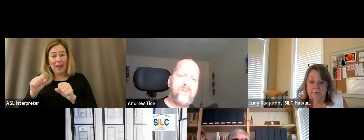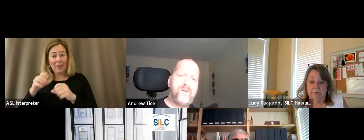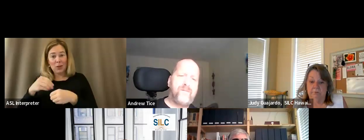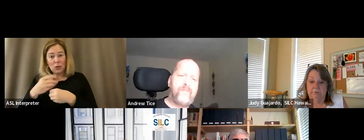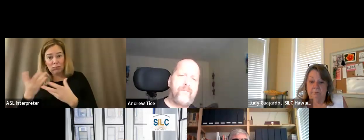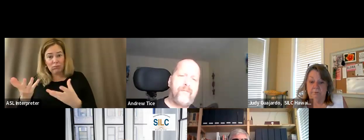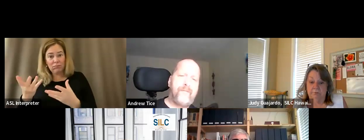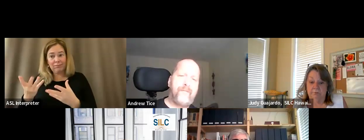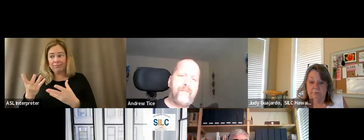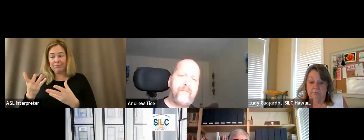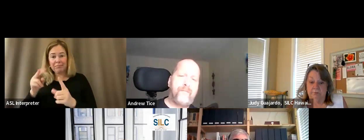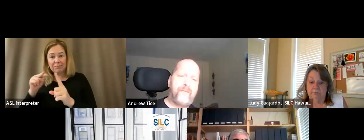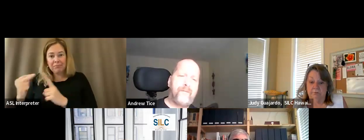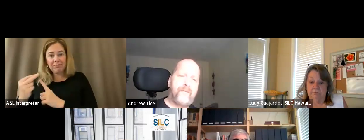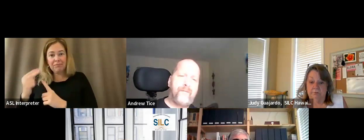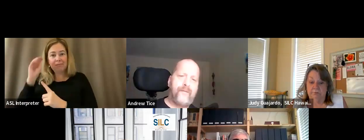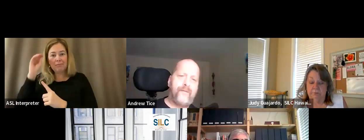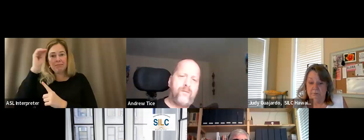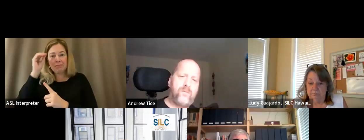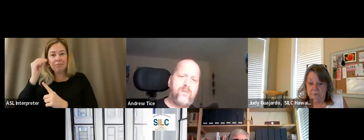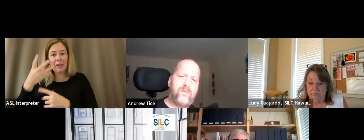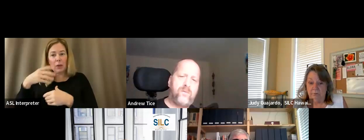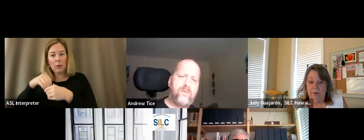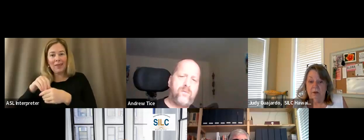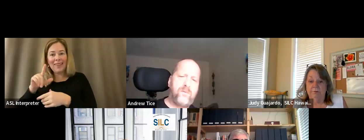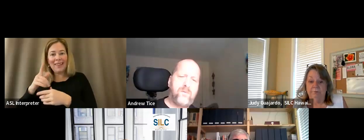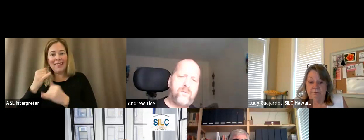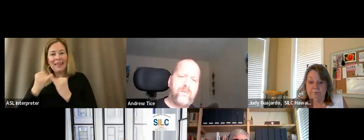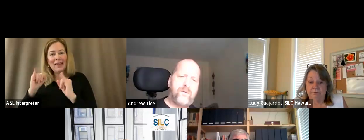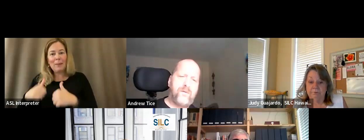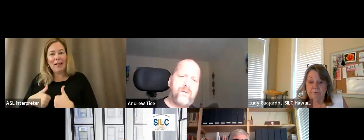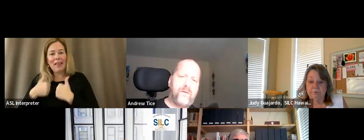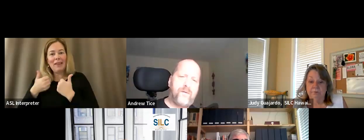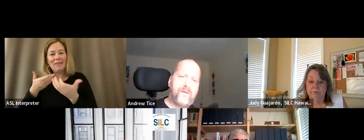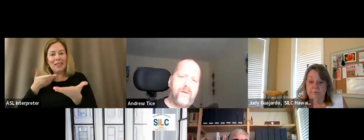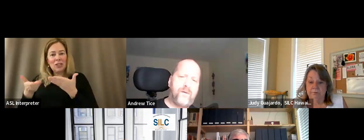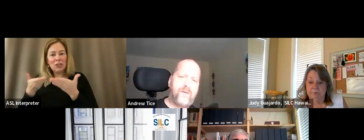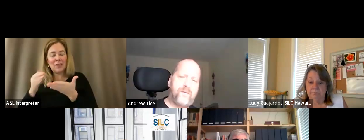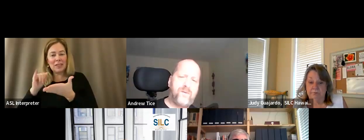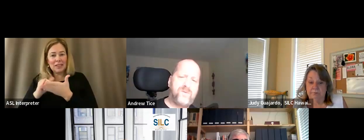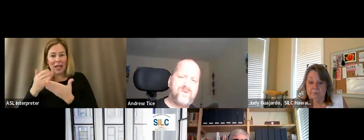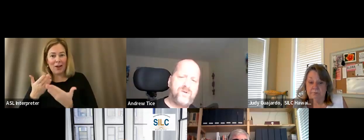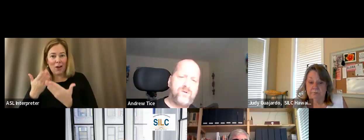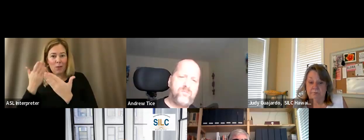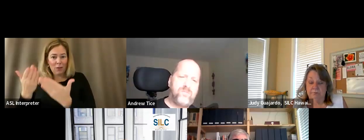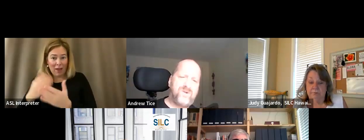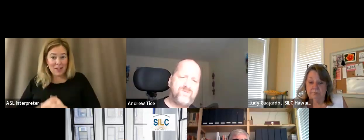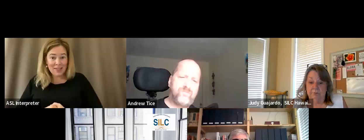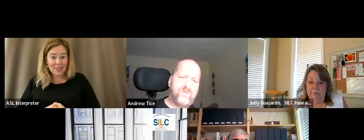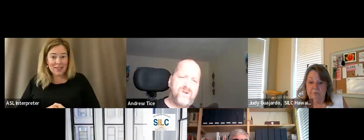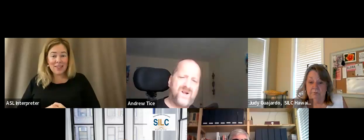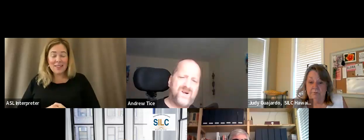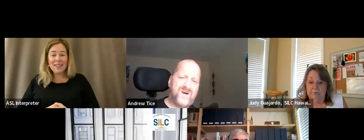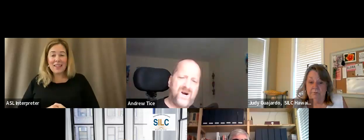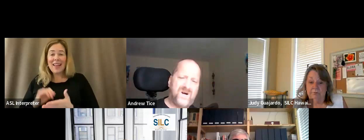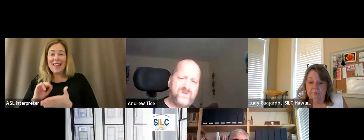into independent living services or SIL services that are being provided. So that all needs to be outlined in